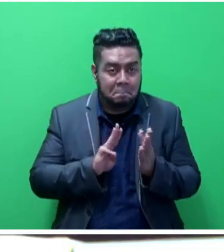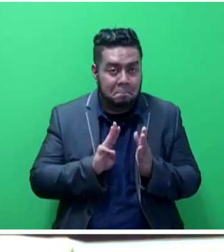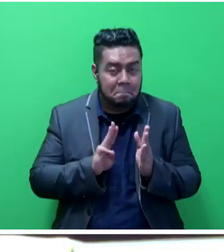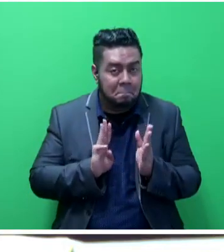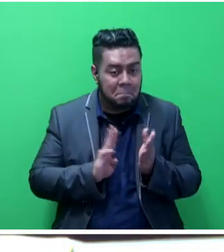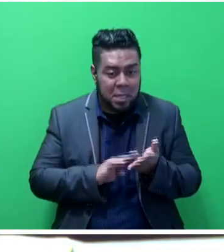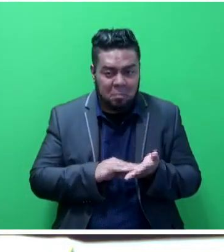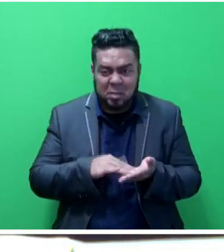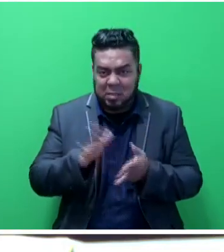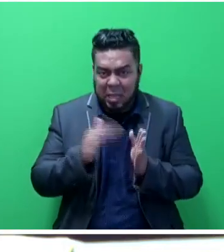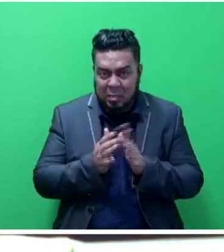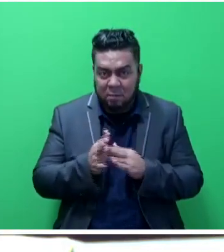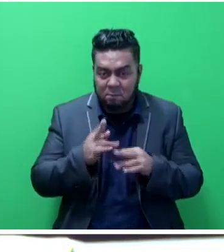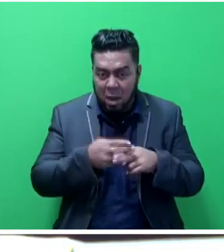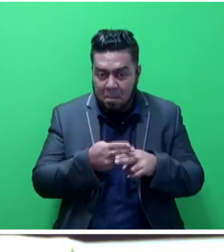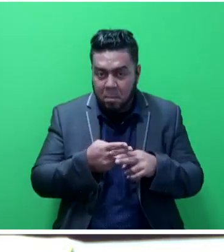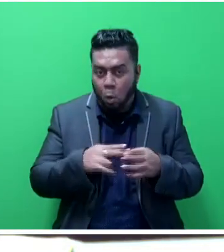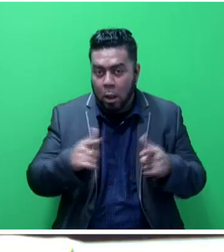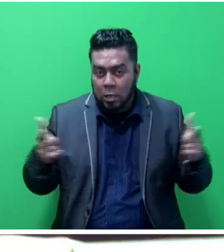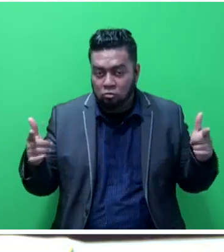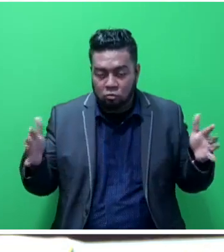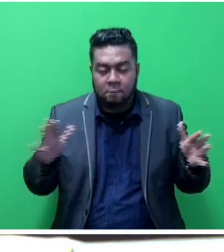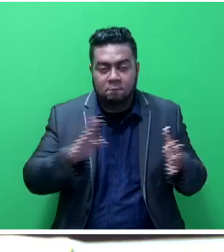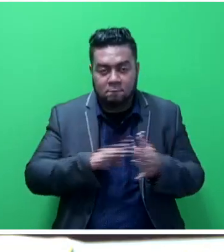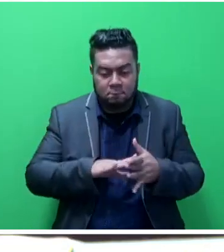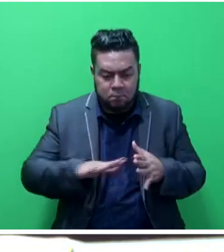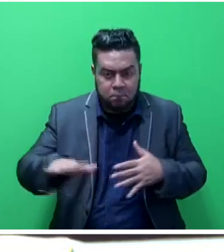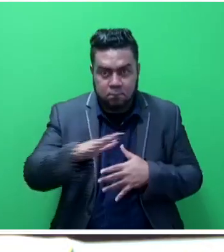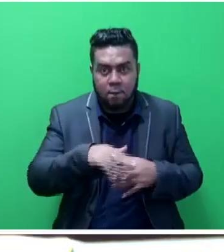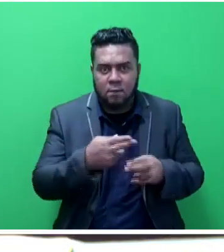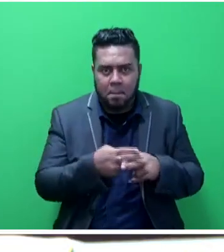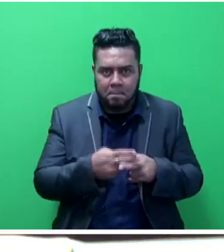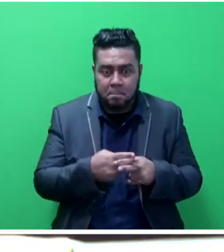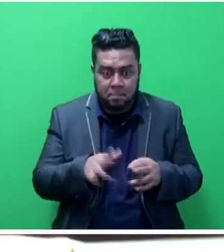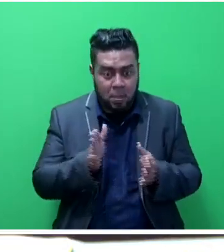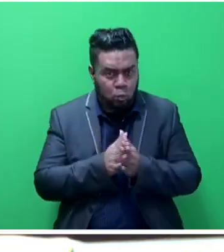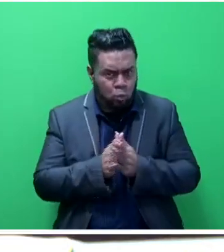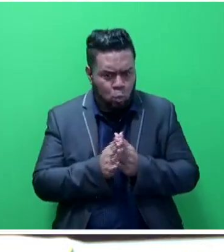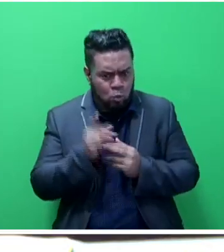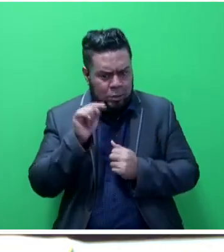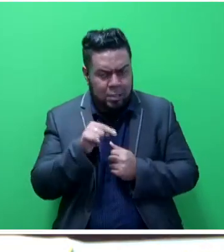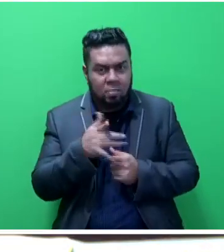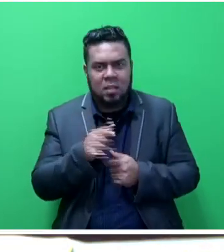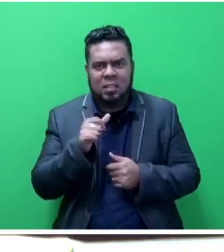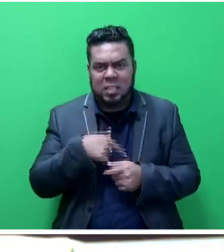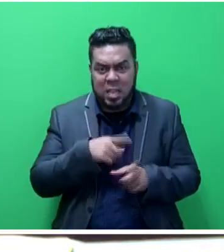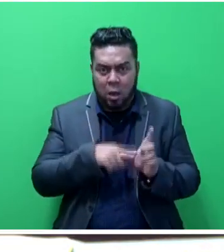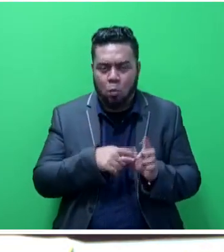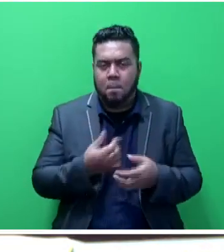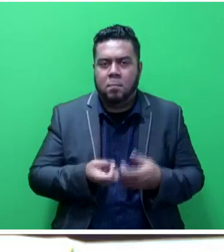medium-sized farm or larger farms, Mr. Speaker said. Interestingly, Mr. Speaker said, this year we provided fencing material